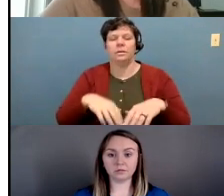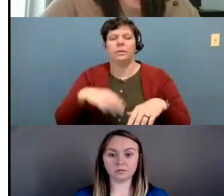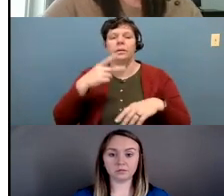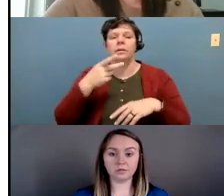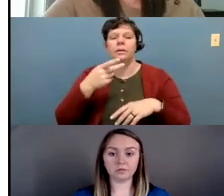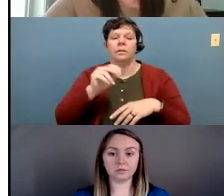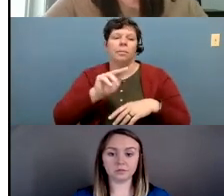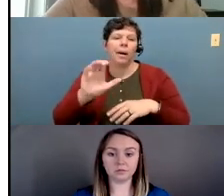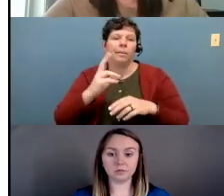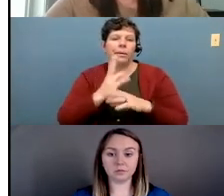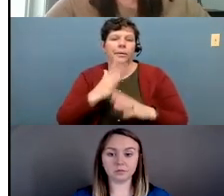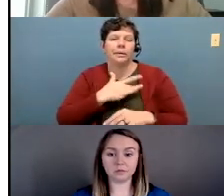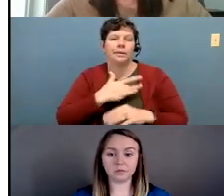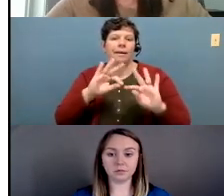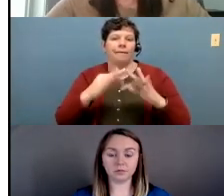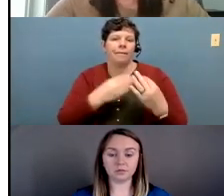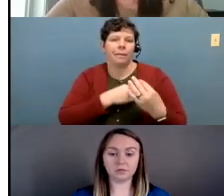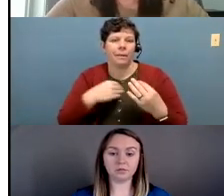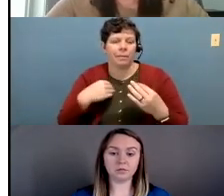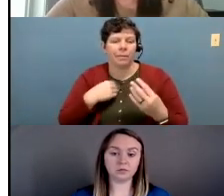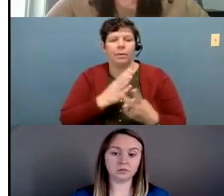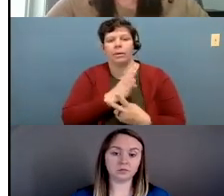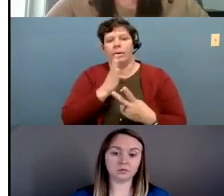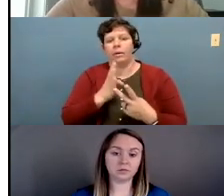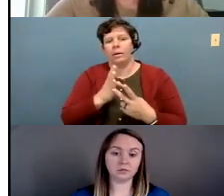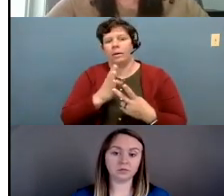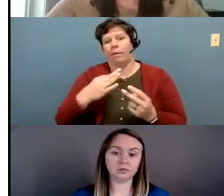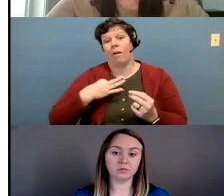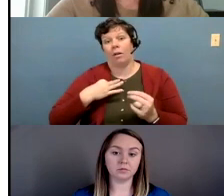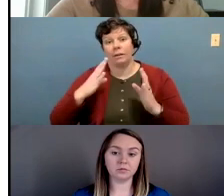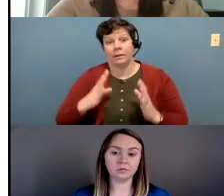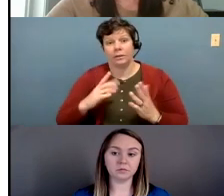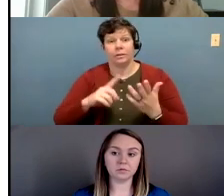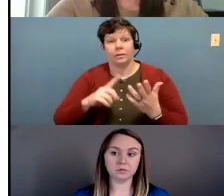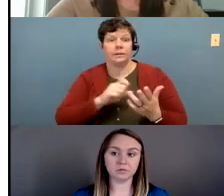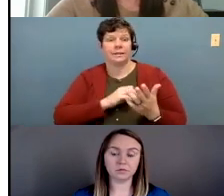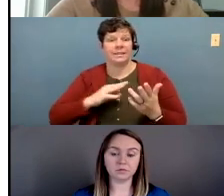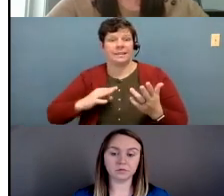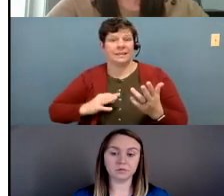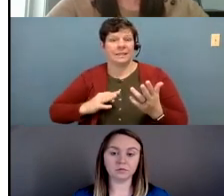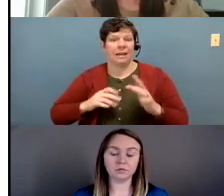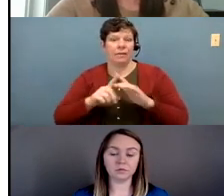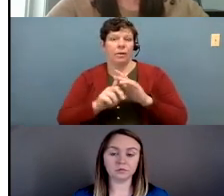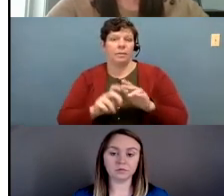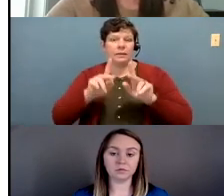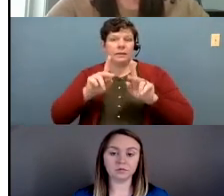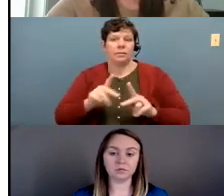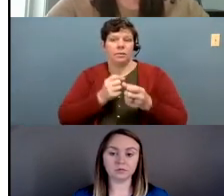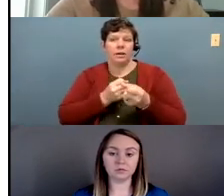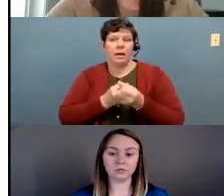are family members of missing persons, they're volunteers, they're staff from missing person advocacy